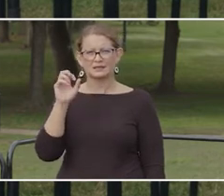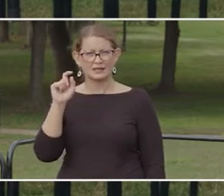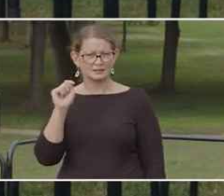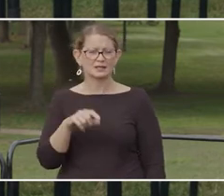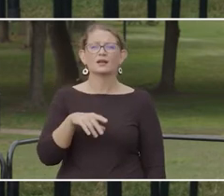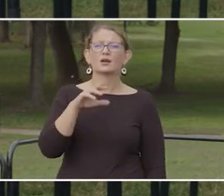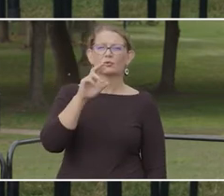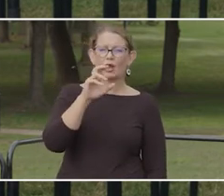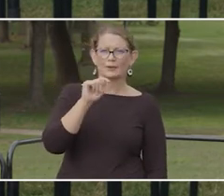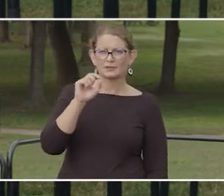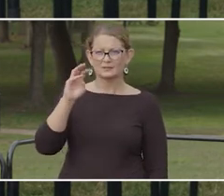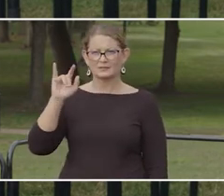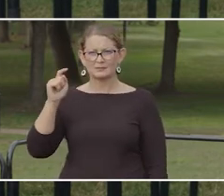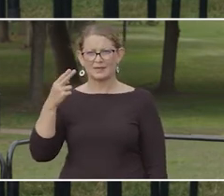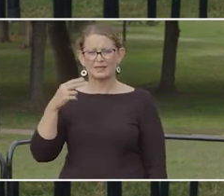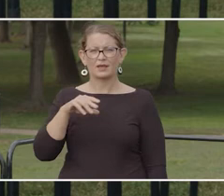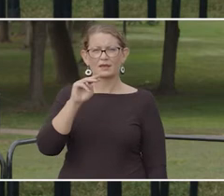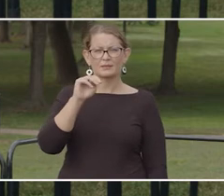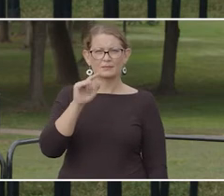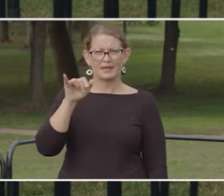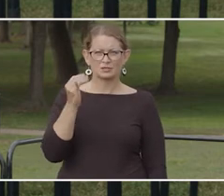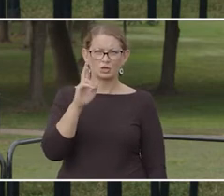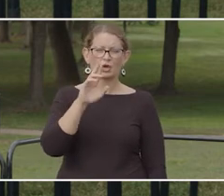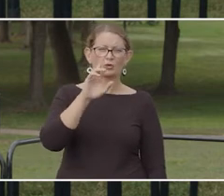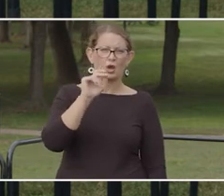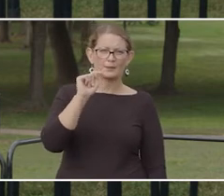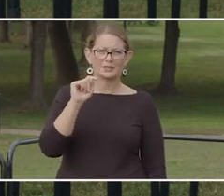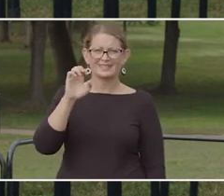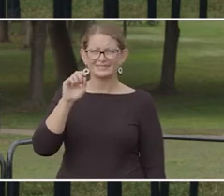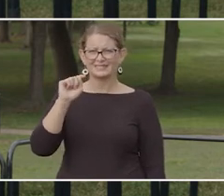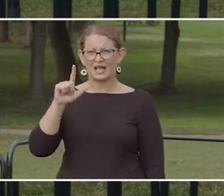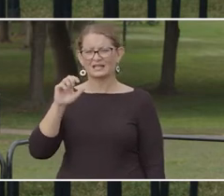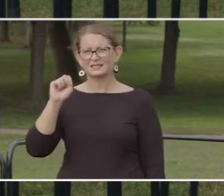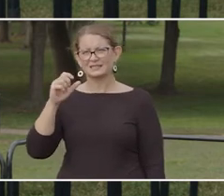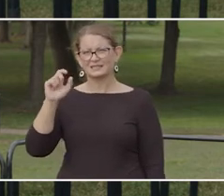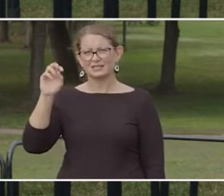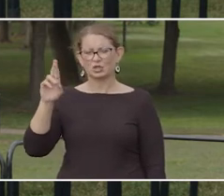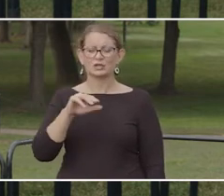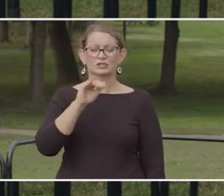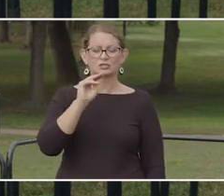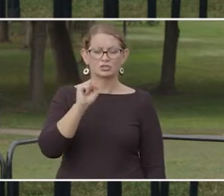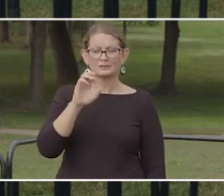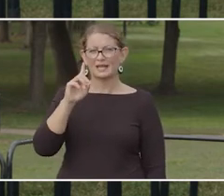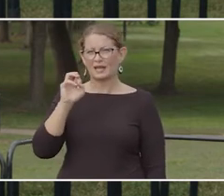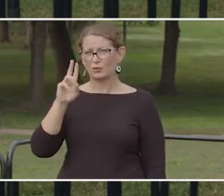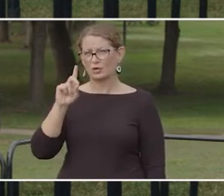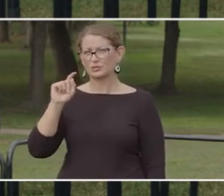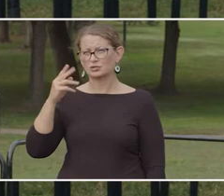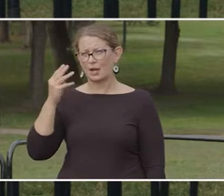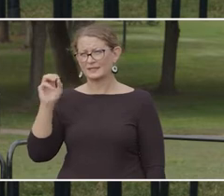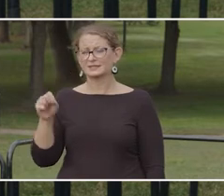Smith. Major Robert P. Teal Sr. James Edward Thomas. Billy Marshall